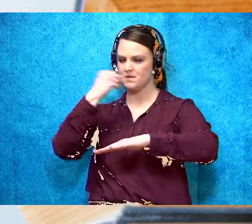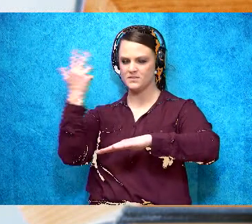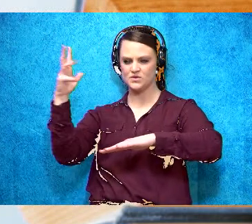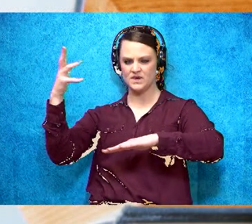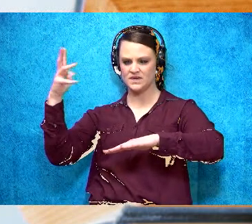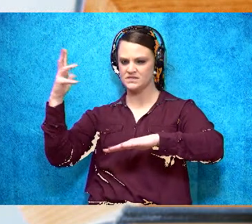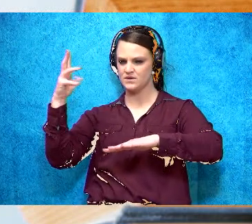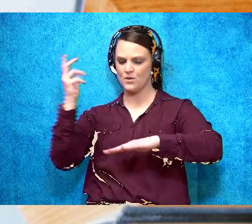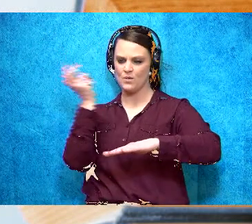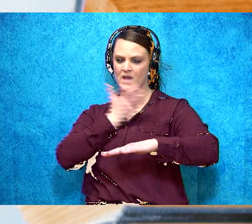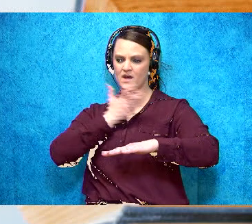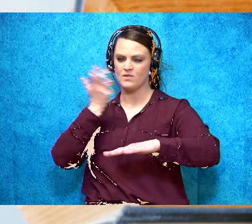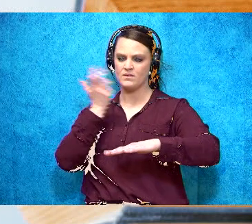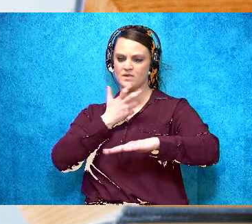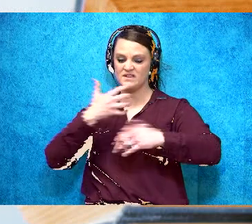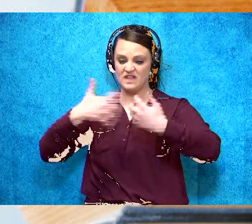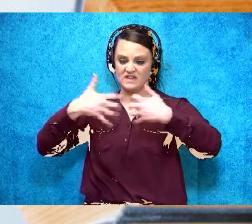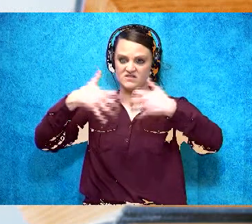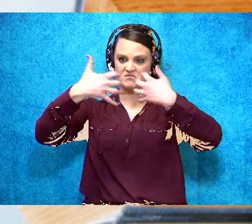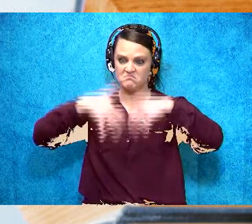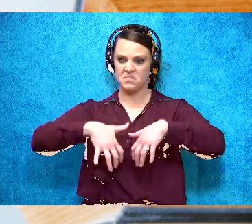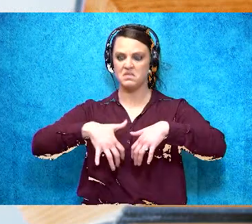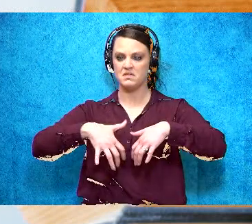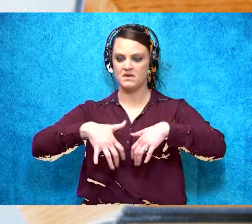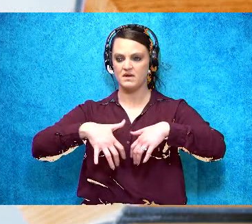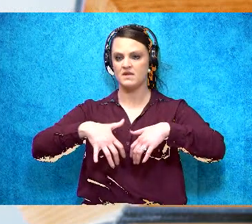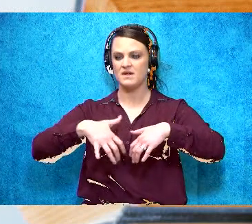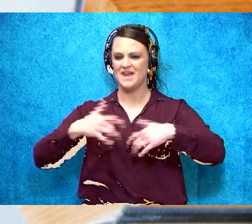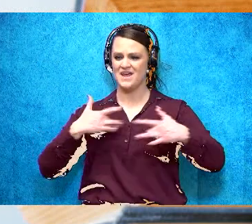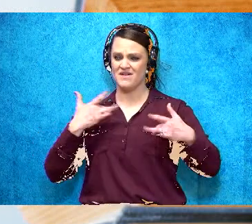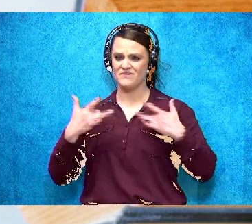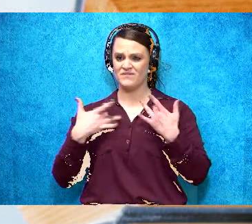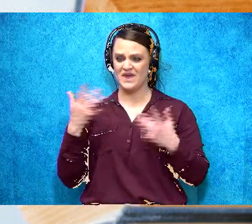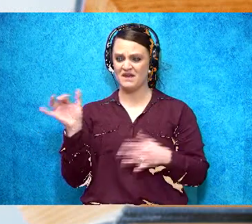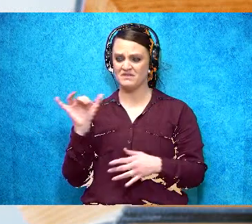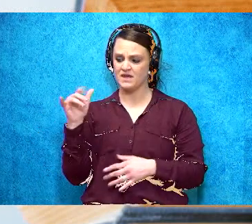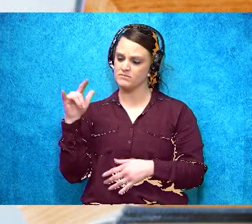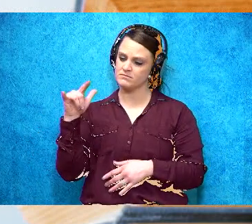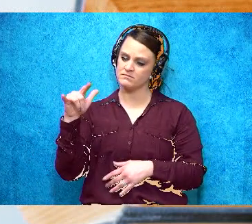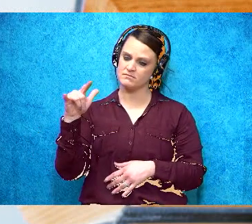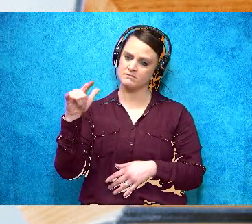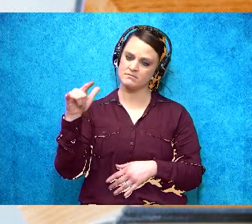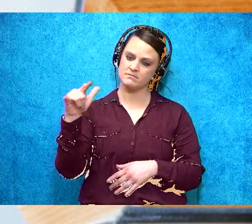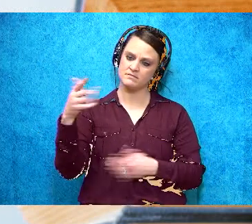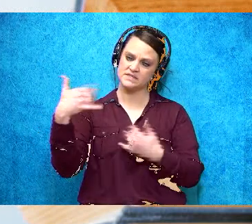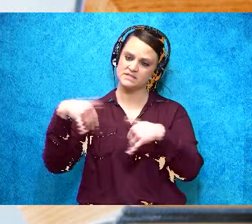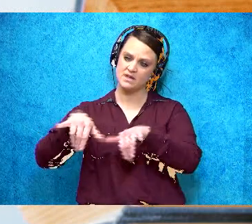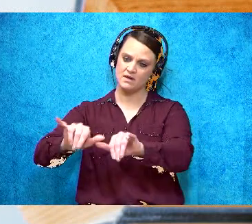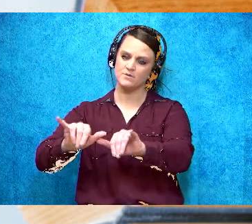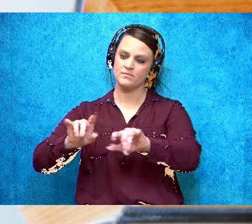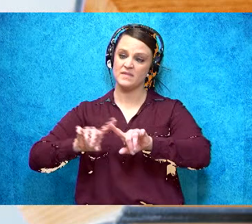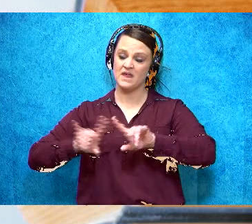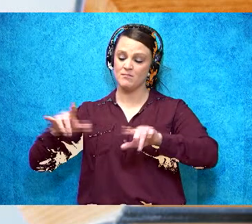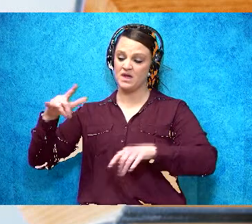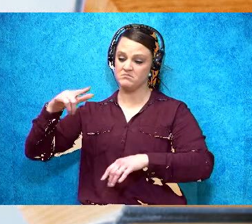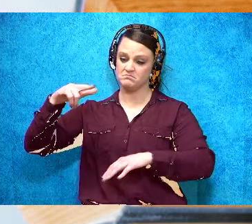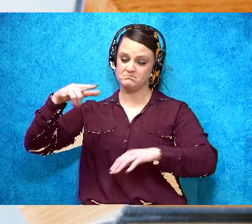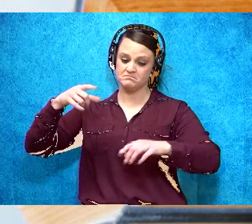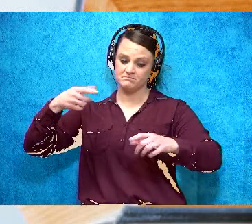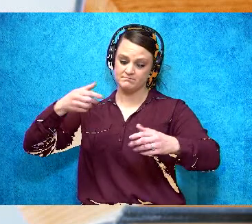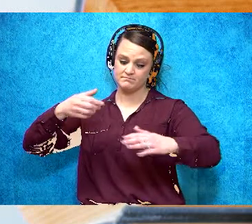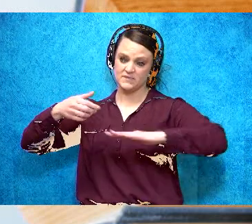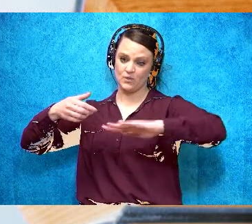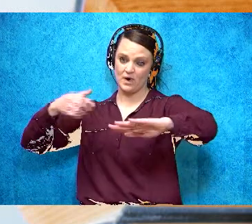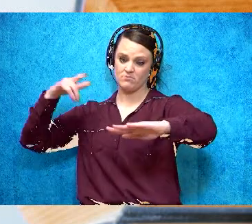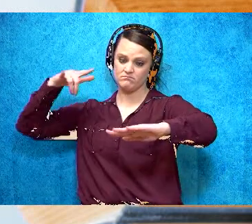of the time after the engine stopped working, it had felt like they were still flying. But as they got closer and closer to the